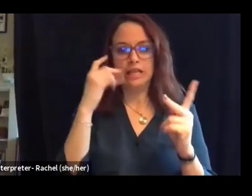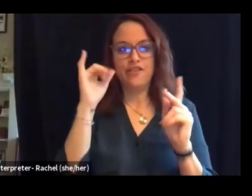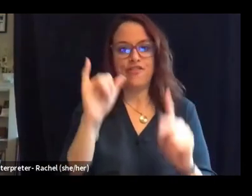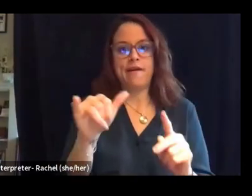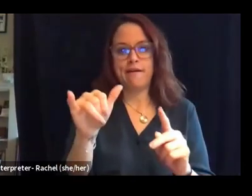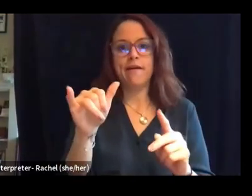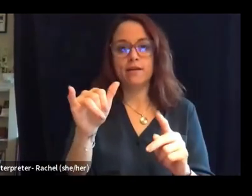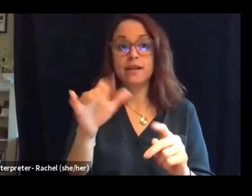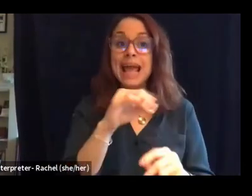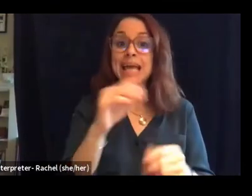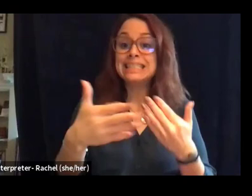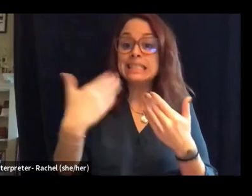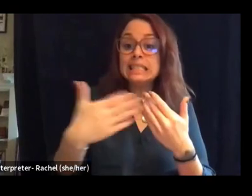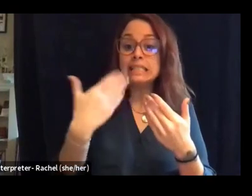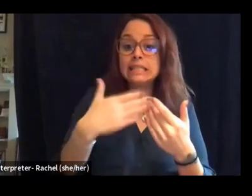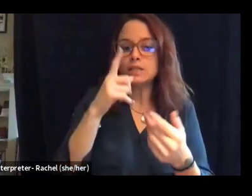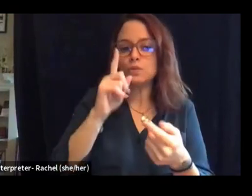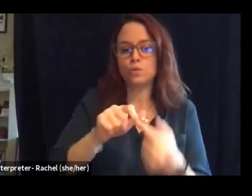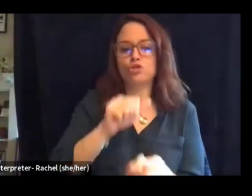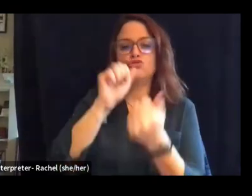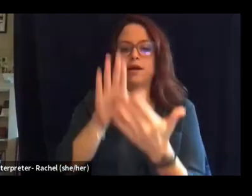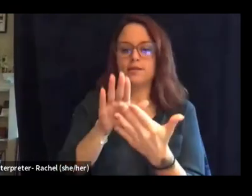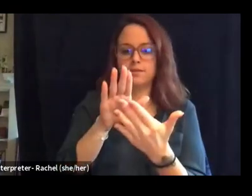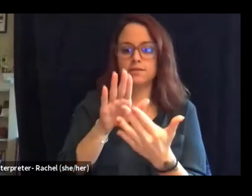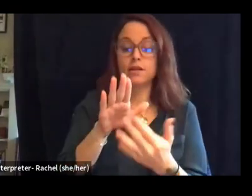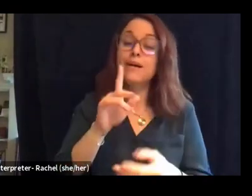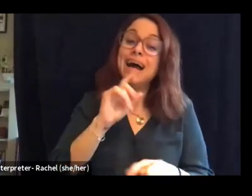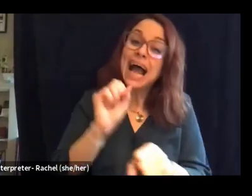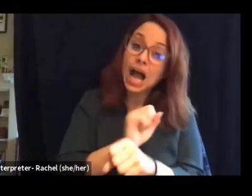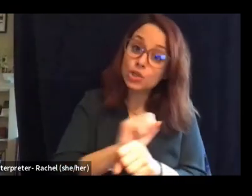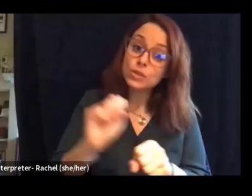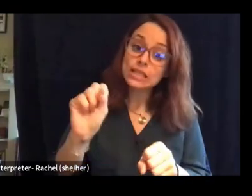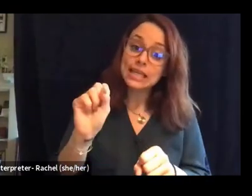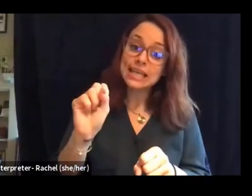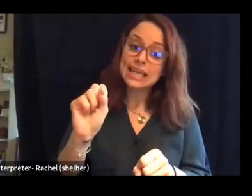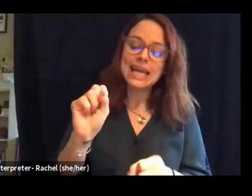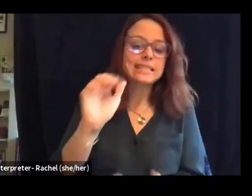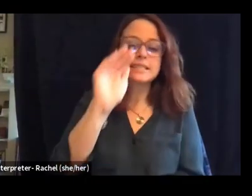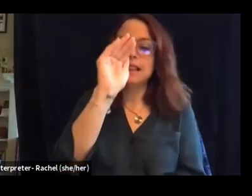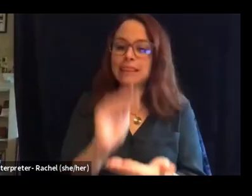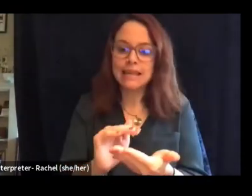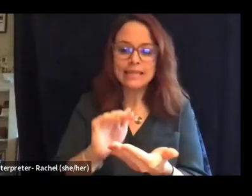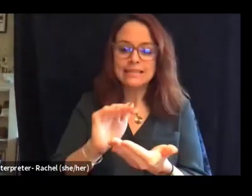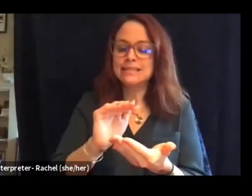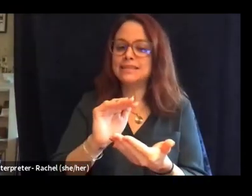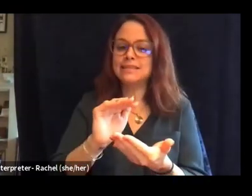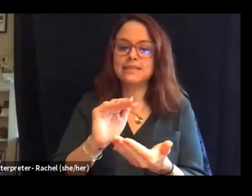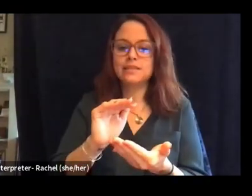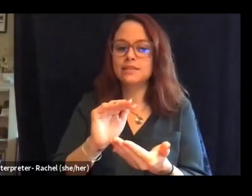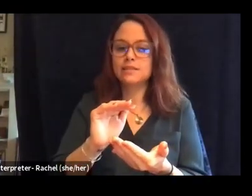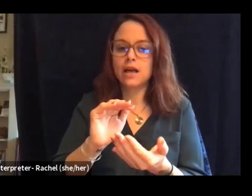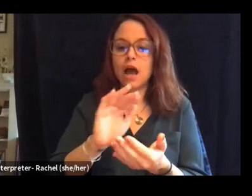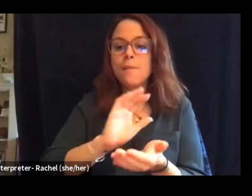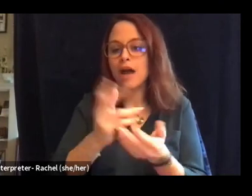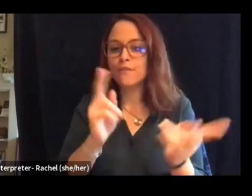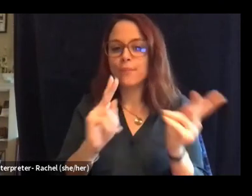It's the easiest to try to address, but in reality, it gives you the least return in terms of trying to find a way